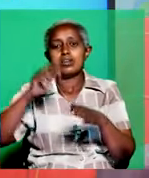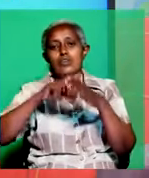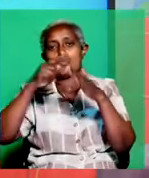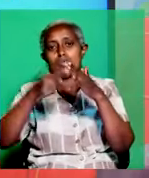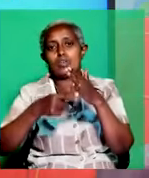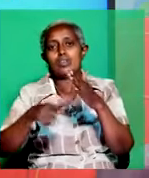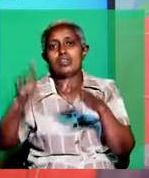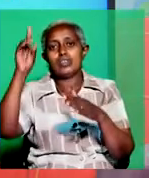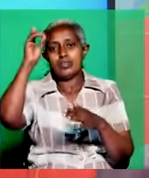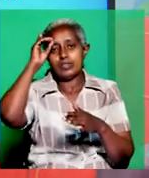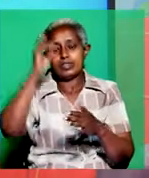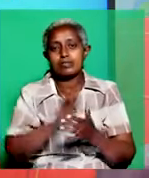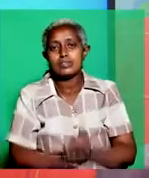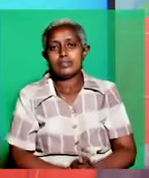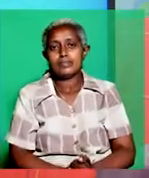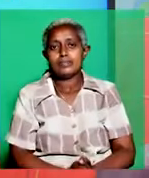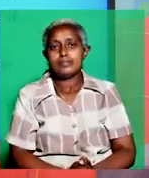derivatives.